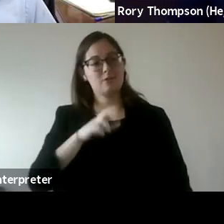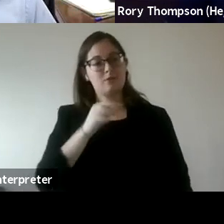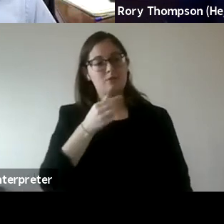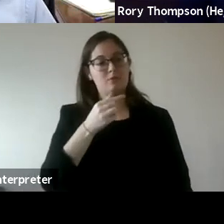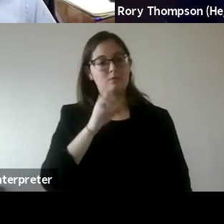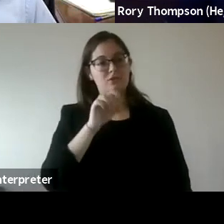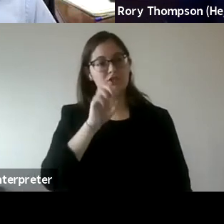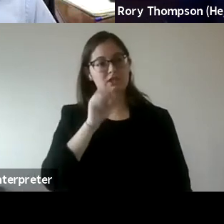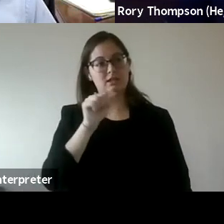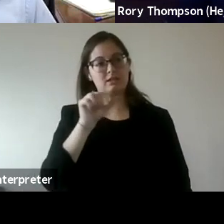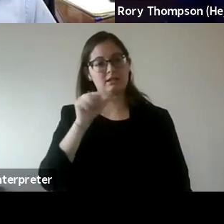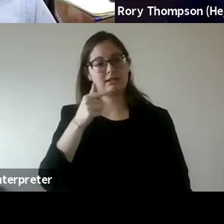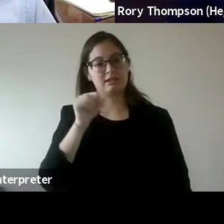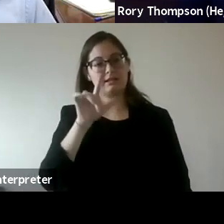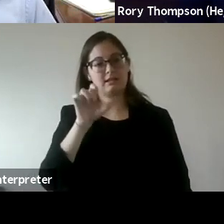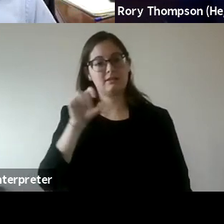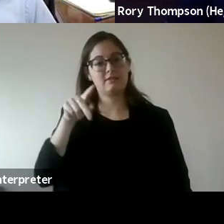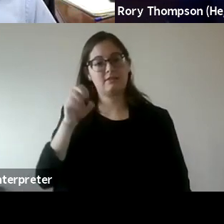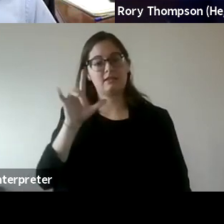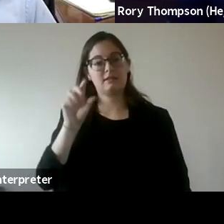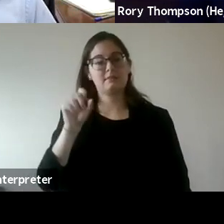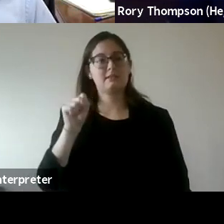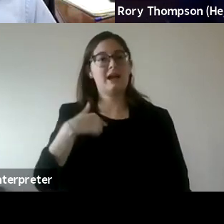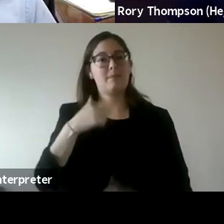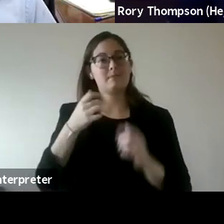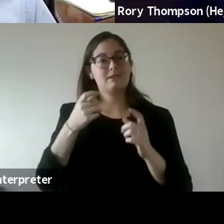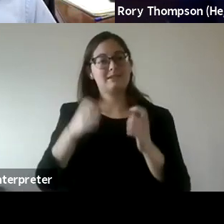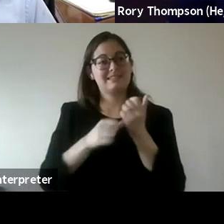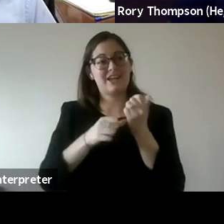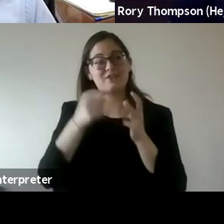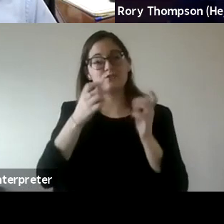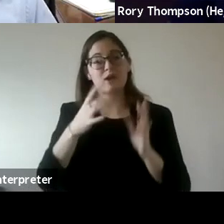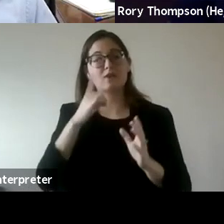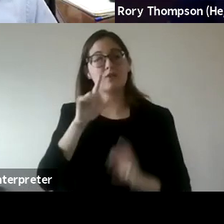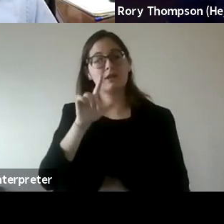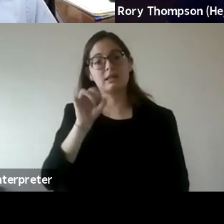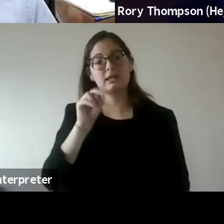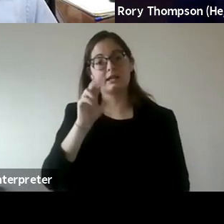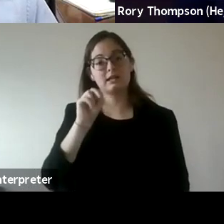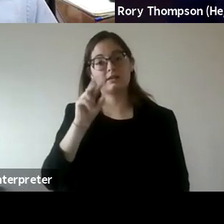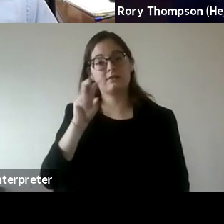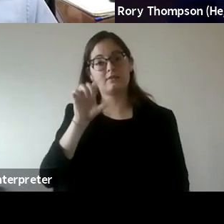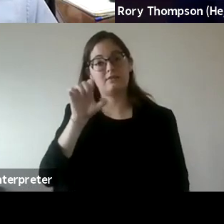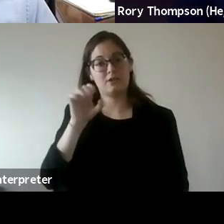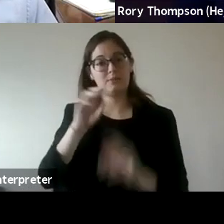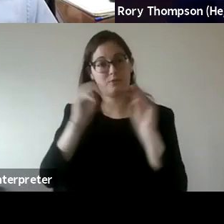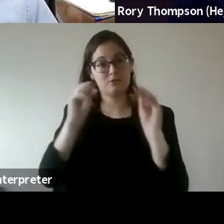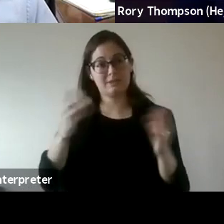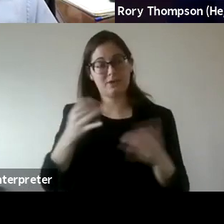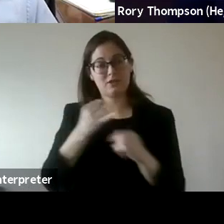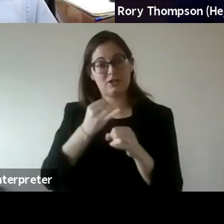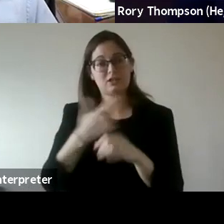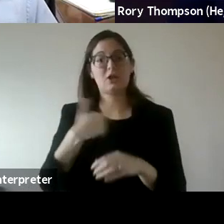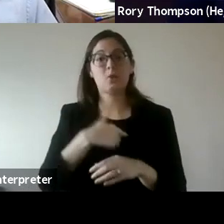executive director for the Lincolnville Museum and Cultural Center here in St. Augustine. And we cover